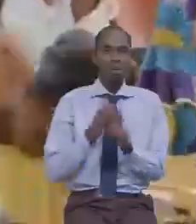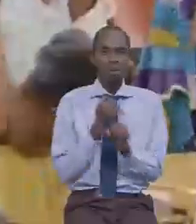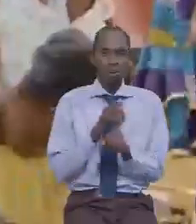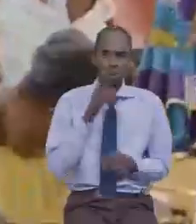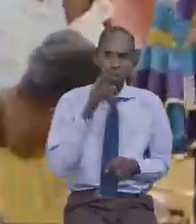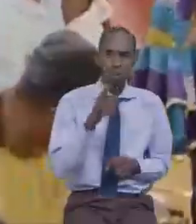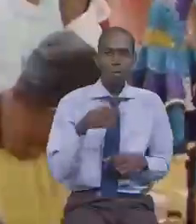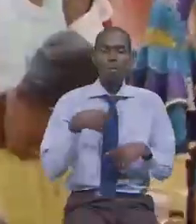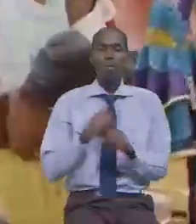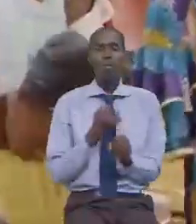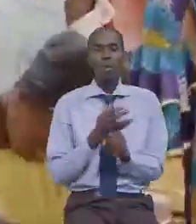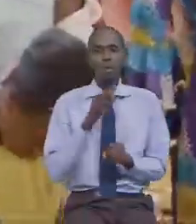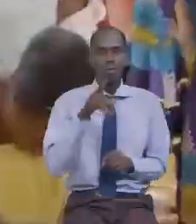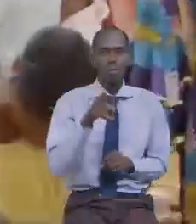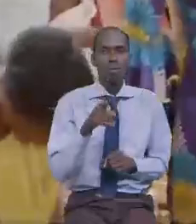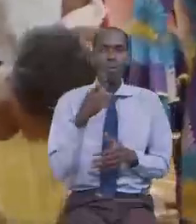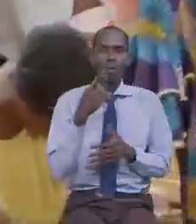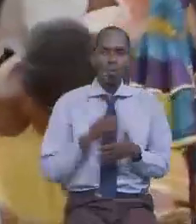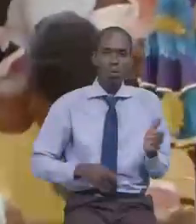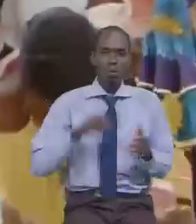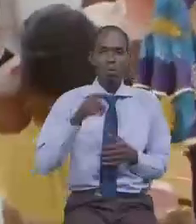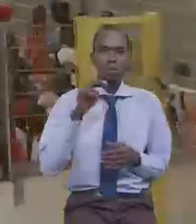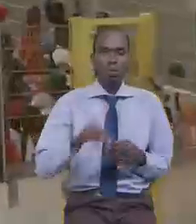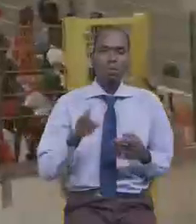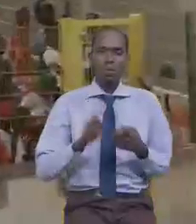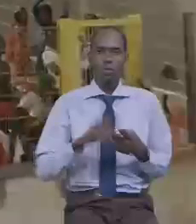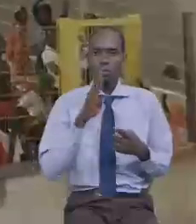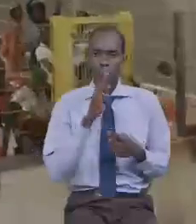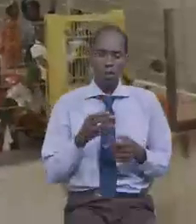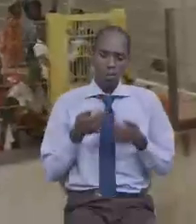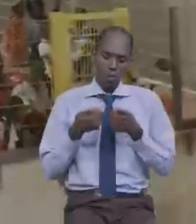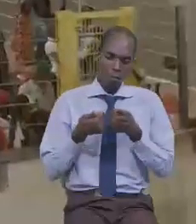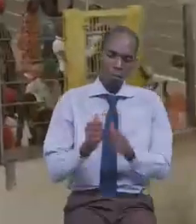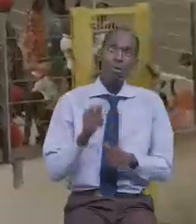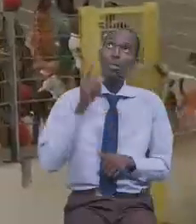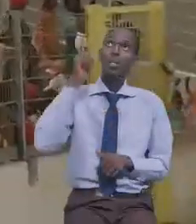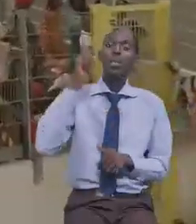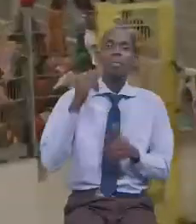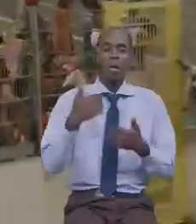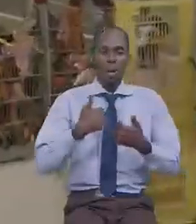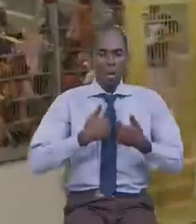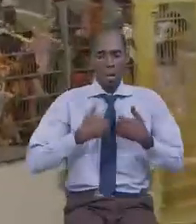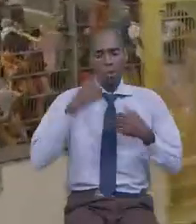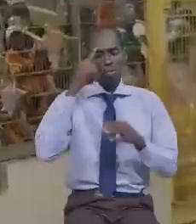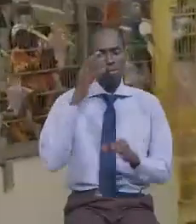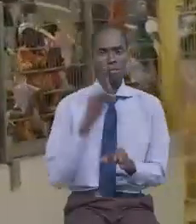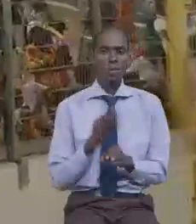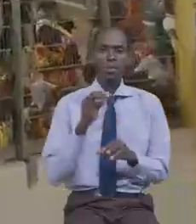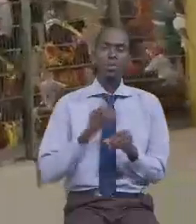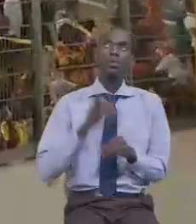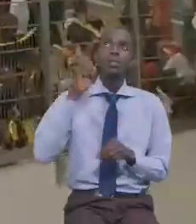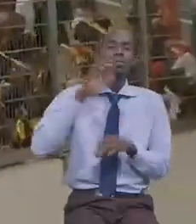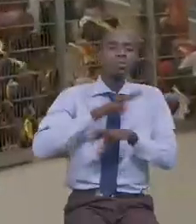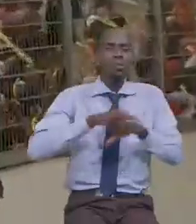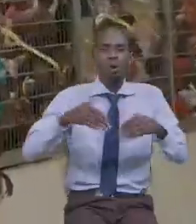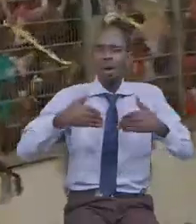I'll make of you what you ought to be. Follow him. Have faith in him. Don't have any doubt